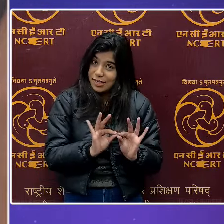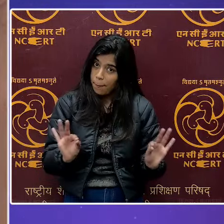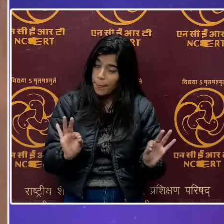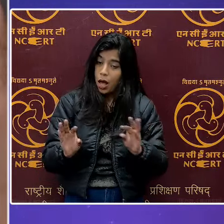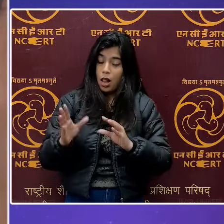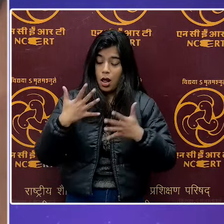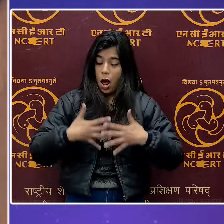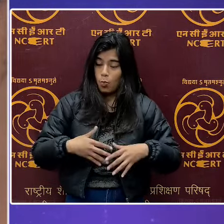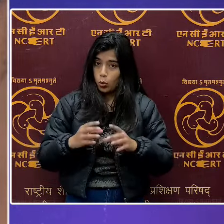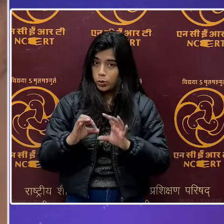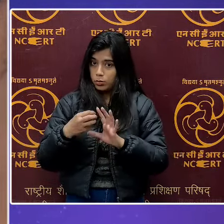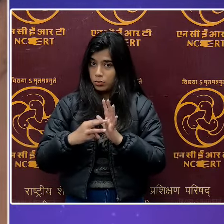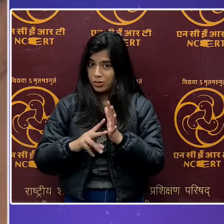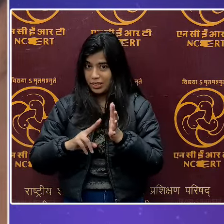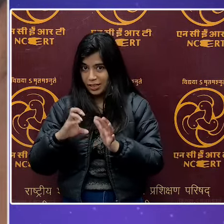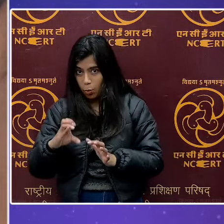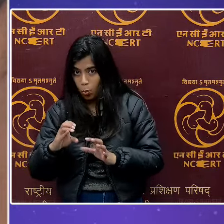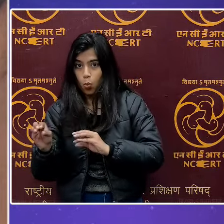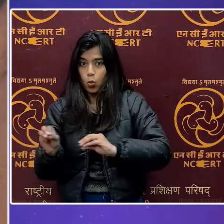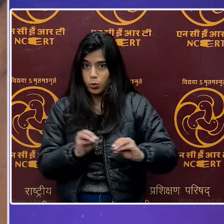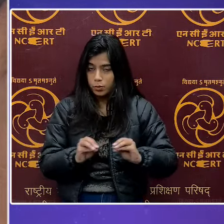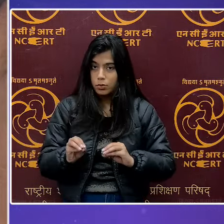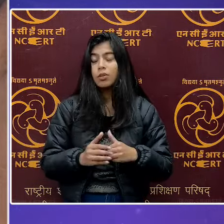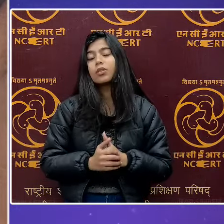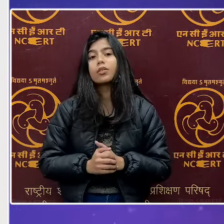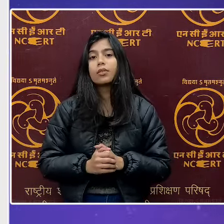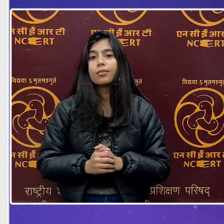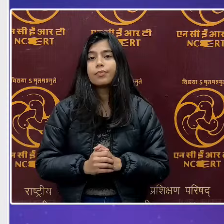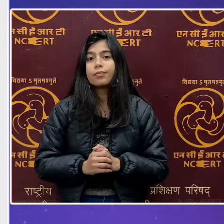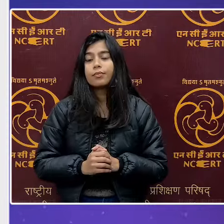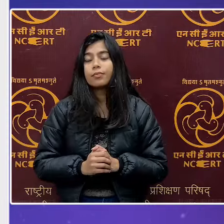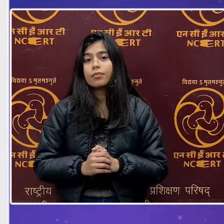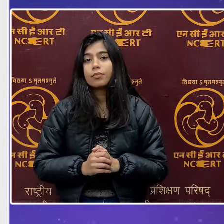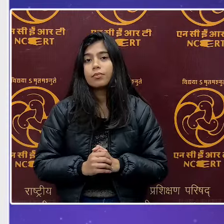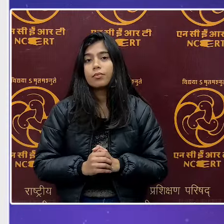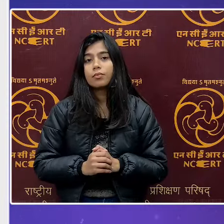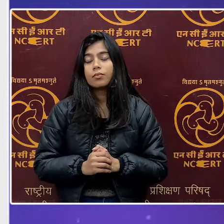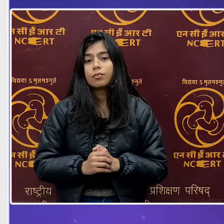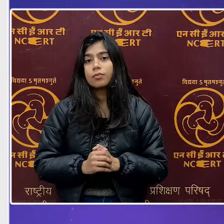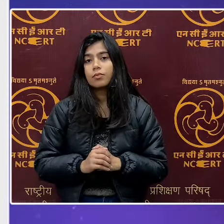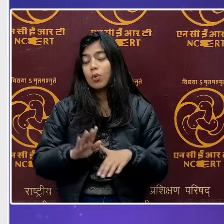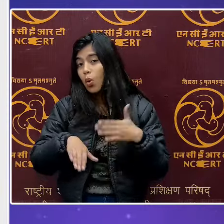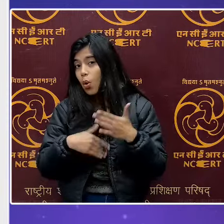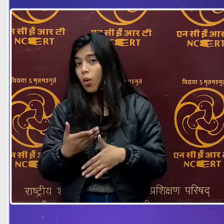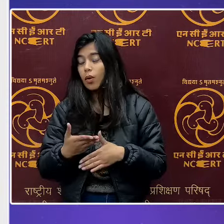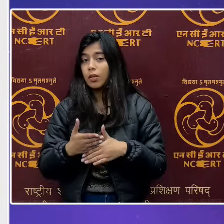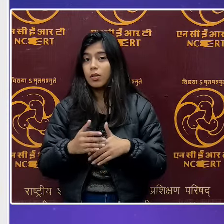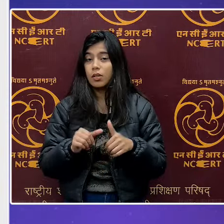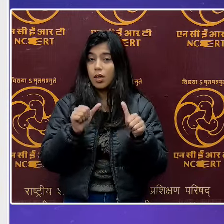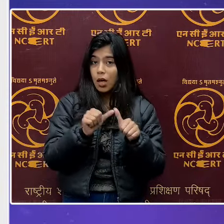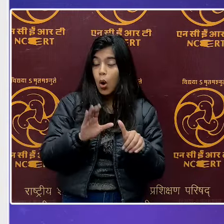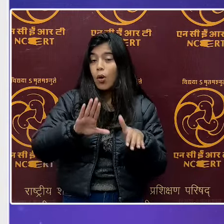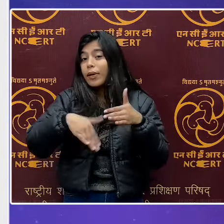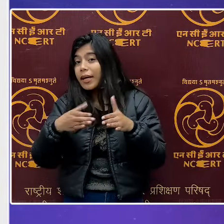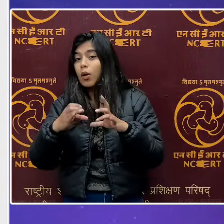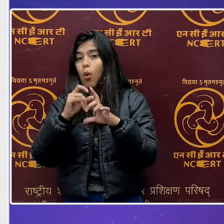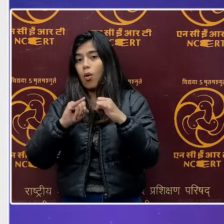represented by either A sine omega t or by A cos omega